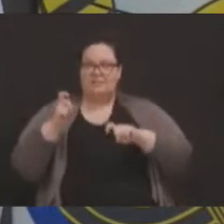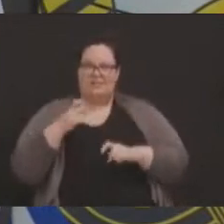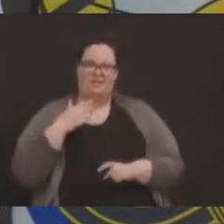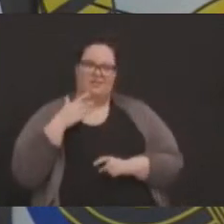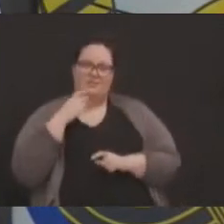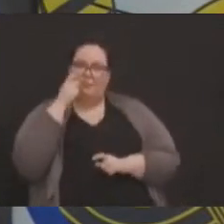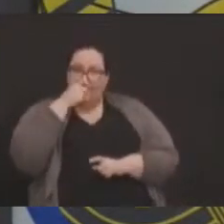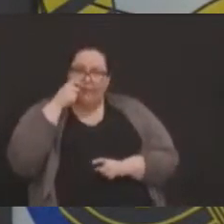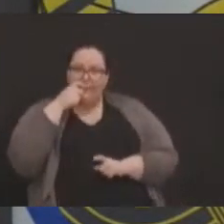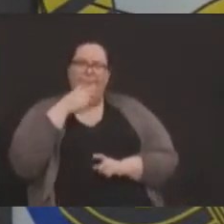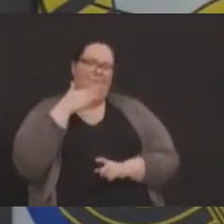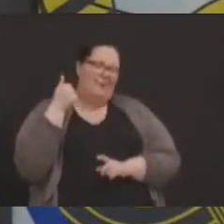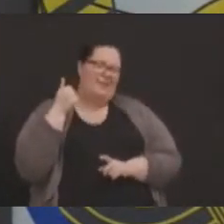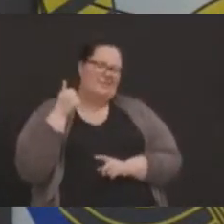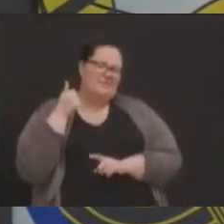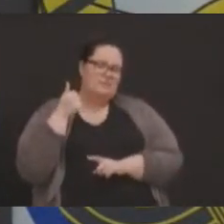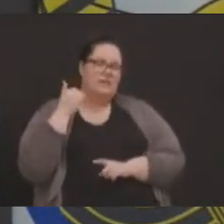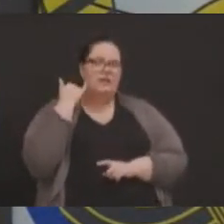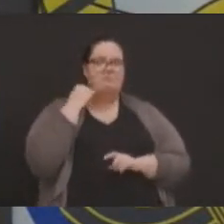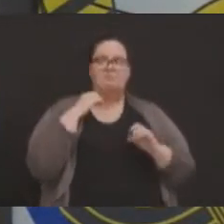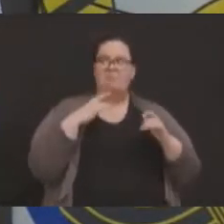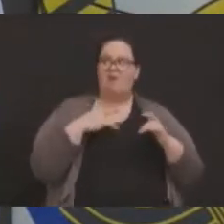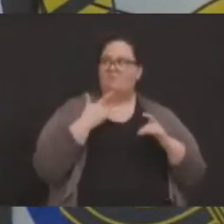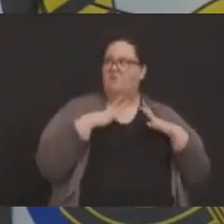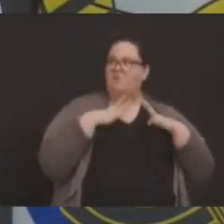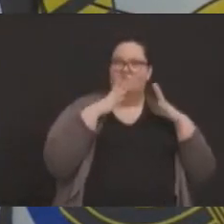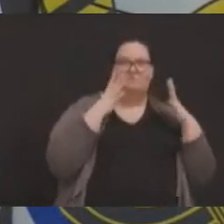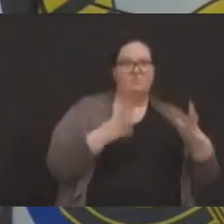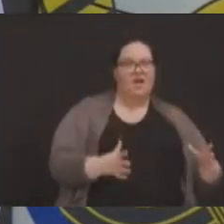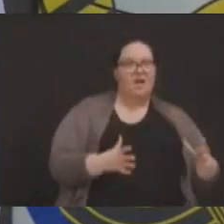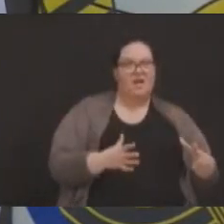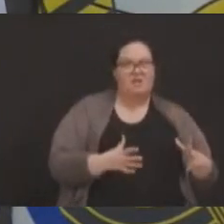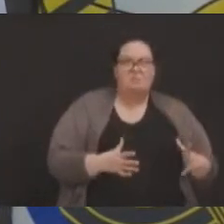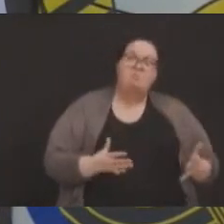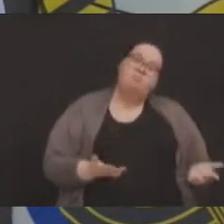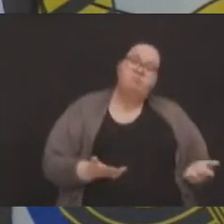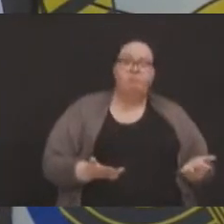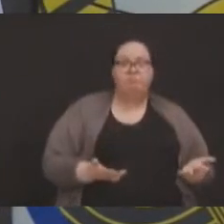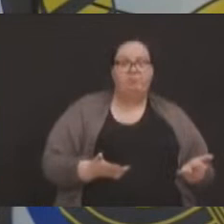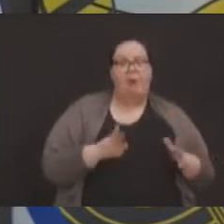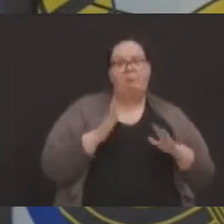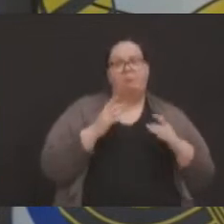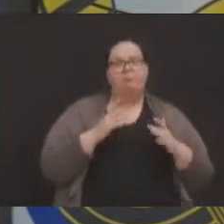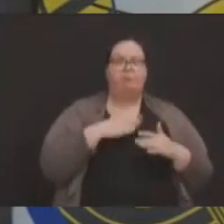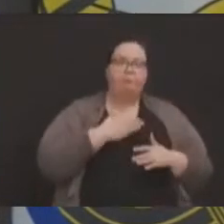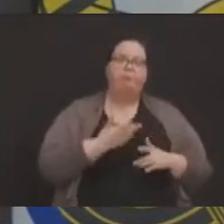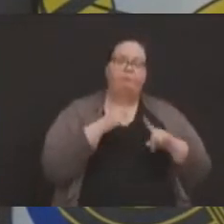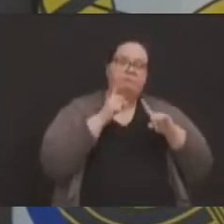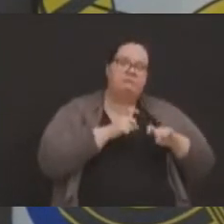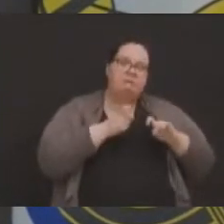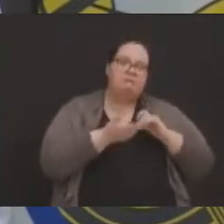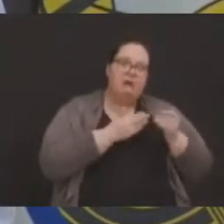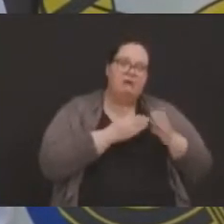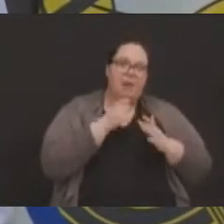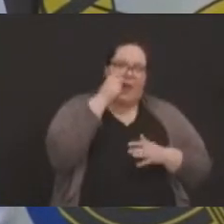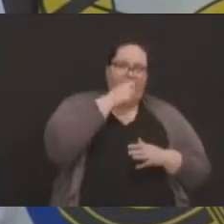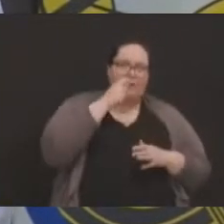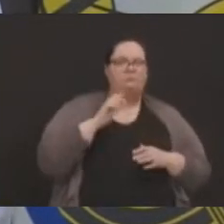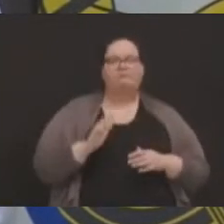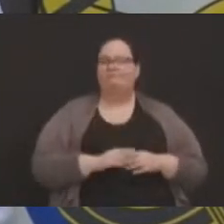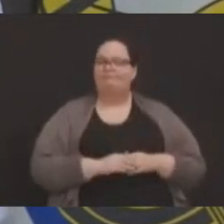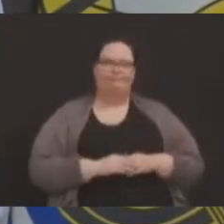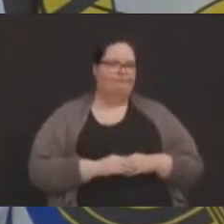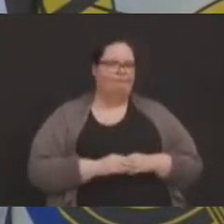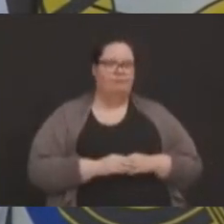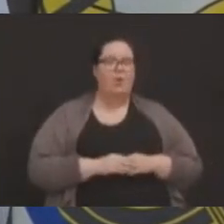instance, a close contact of a case who's been self-isolating, and we are doing that testing on day 10 of their self-isolation. Even